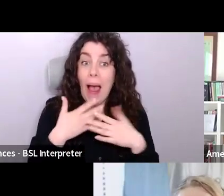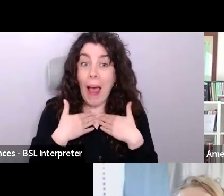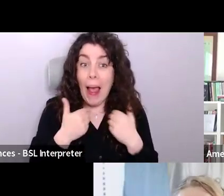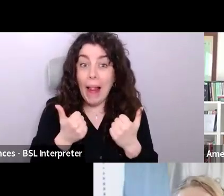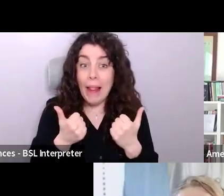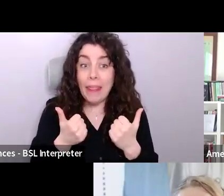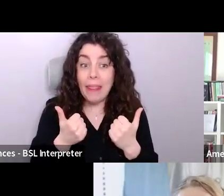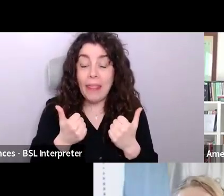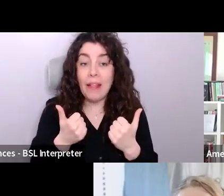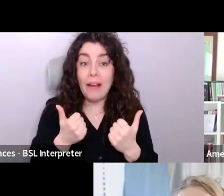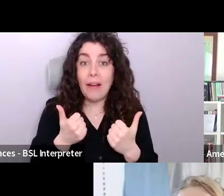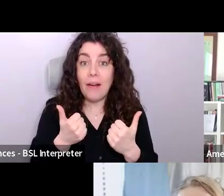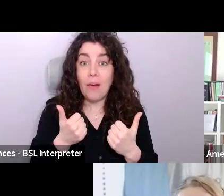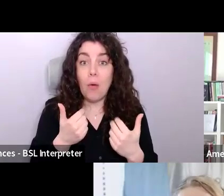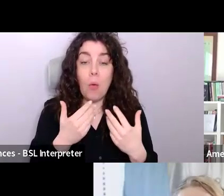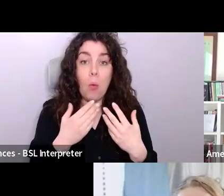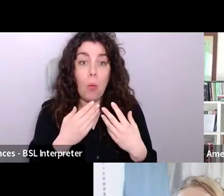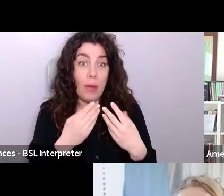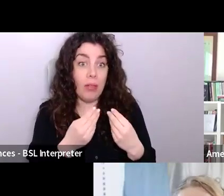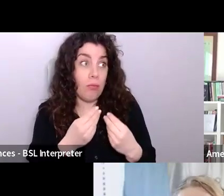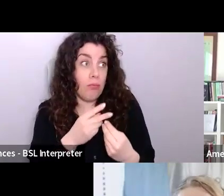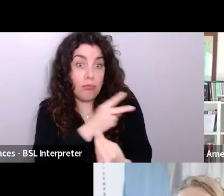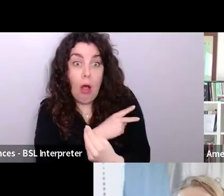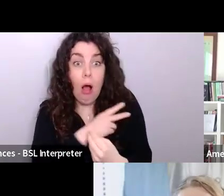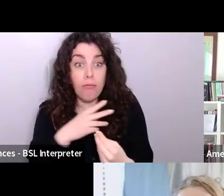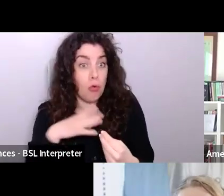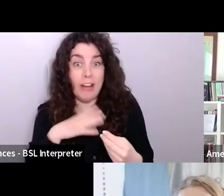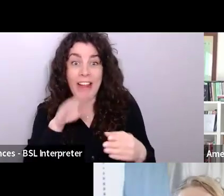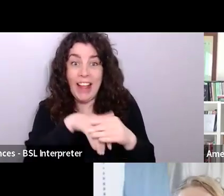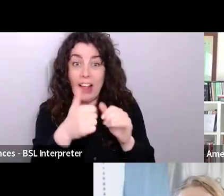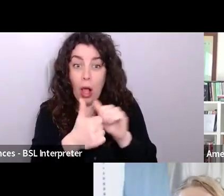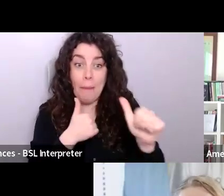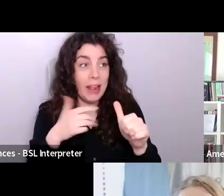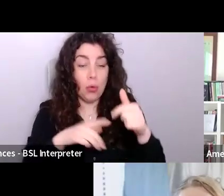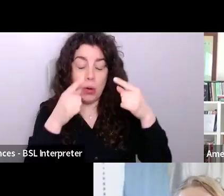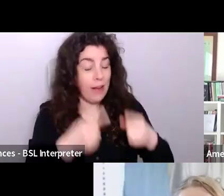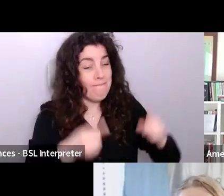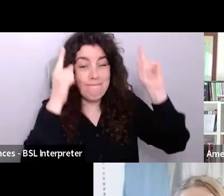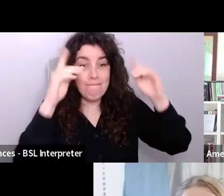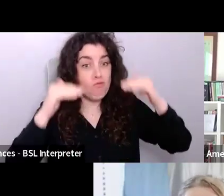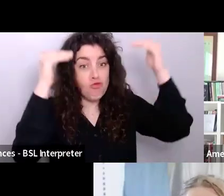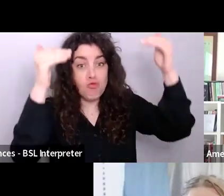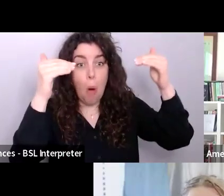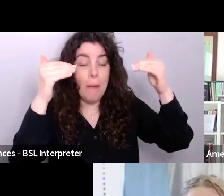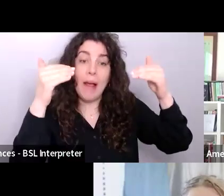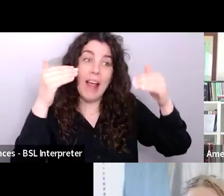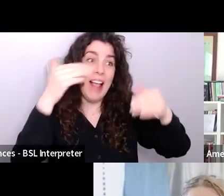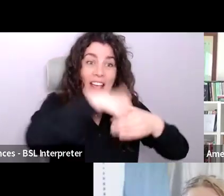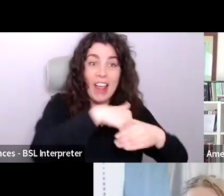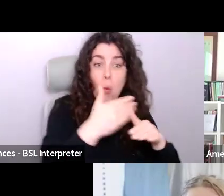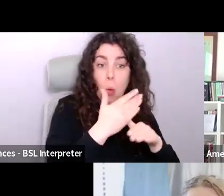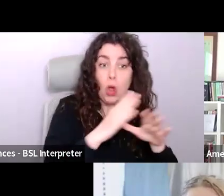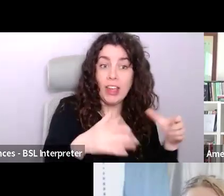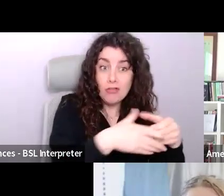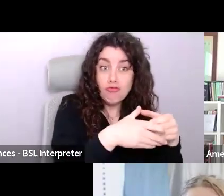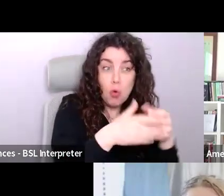within existing employees, you need executive members on those working groups. But